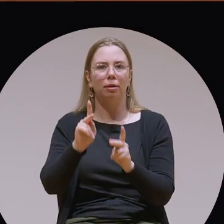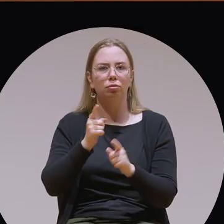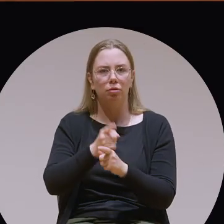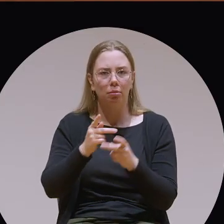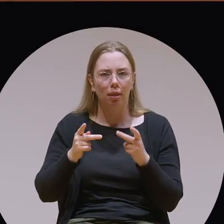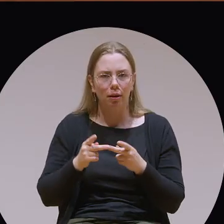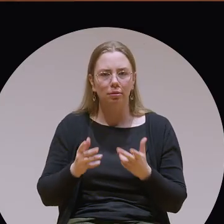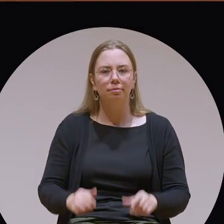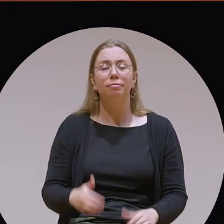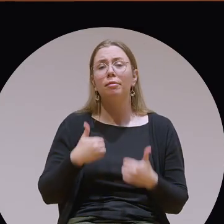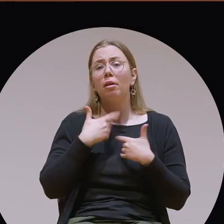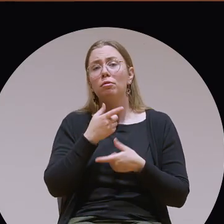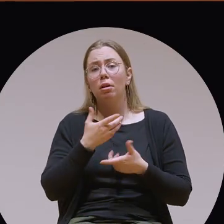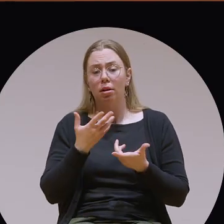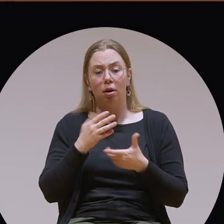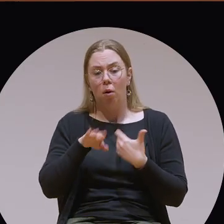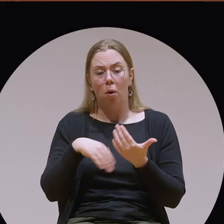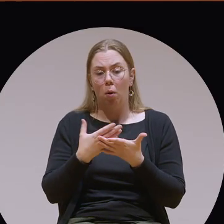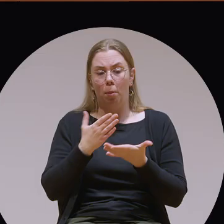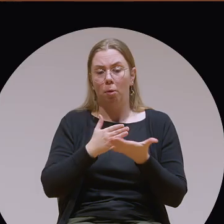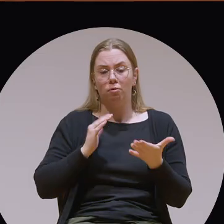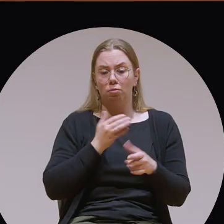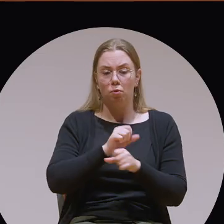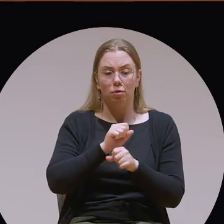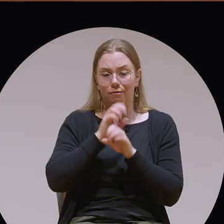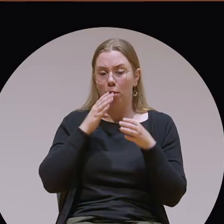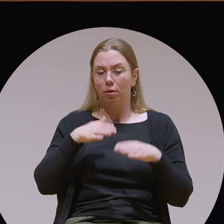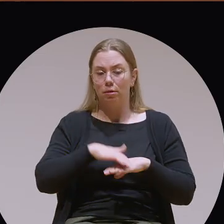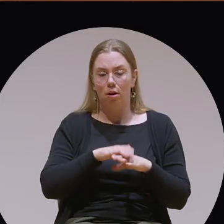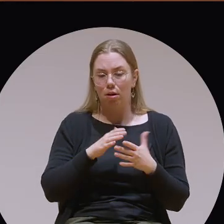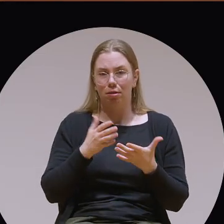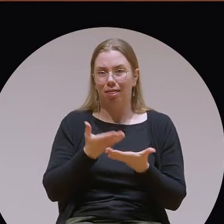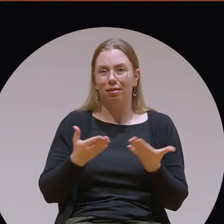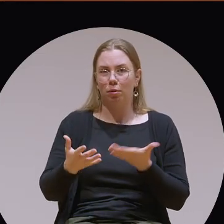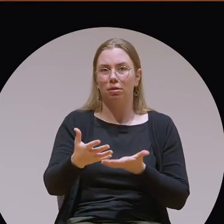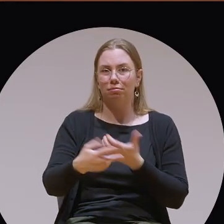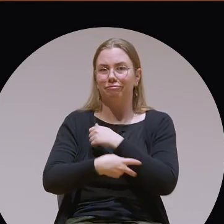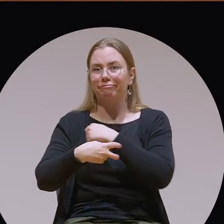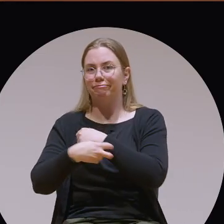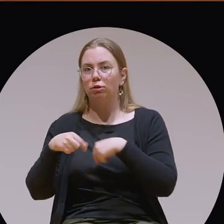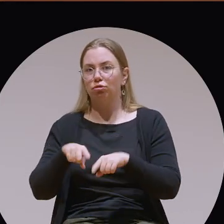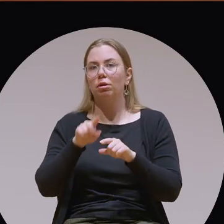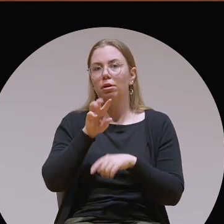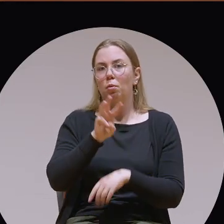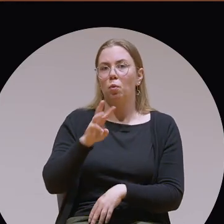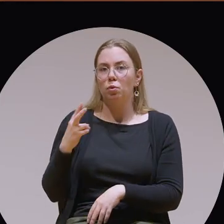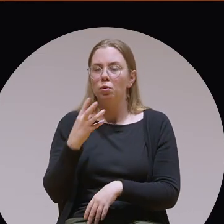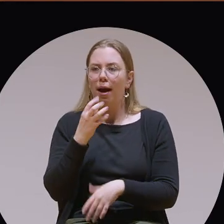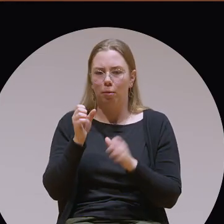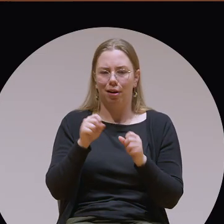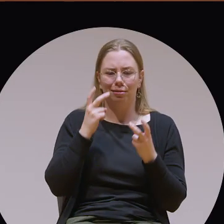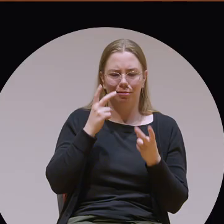section devoted to artworks that were looted in World War II, so that you can see objects and where they came from.